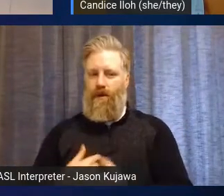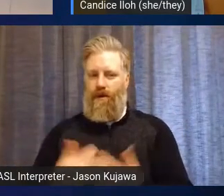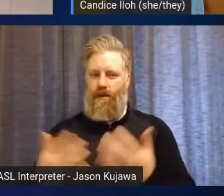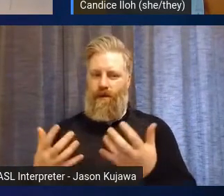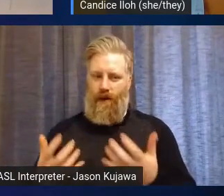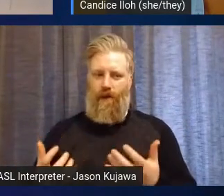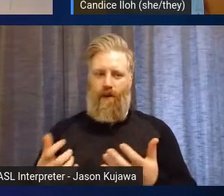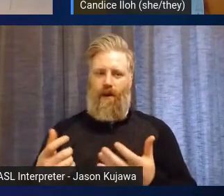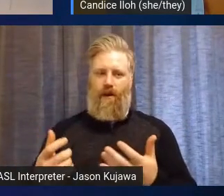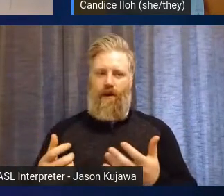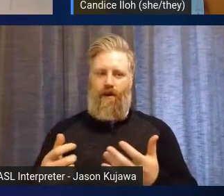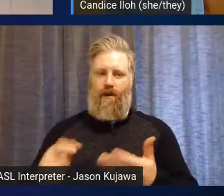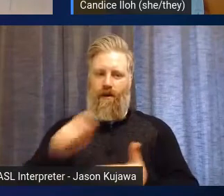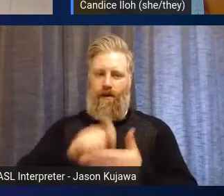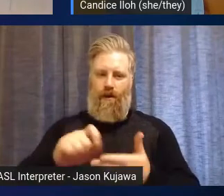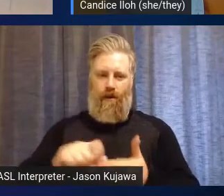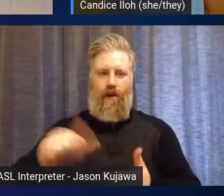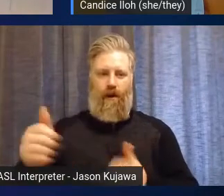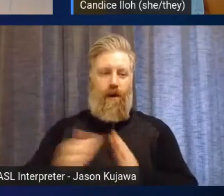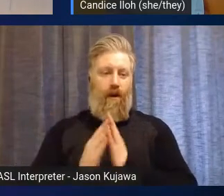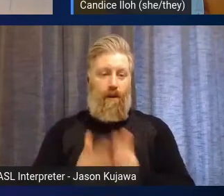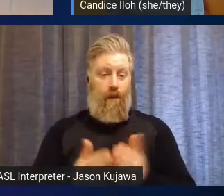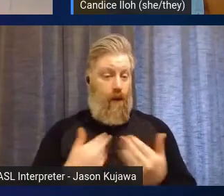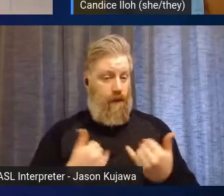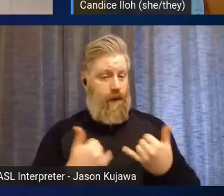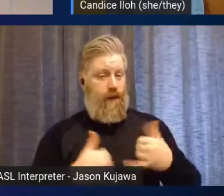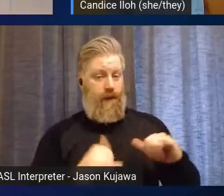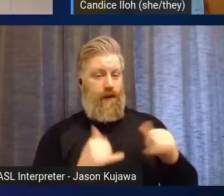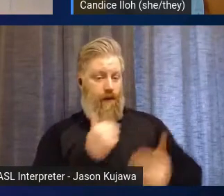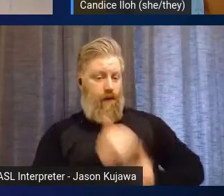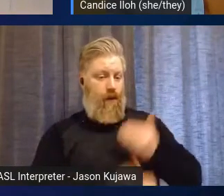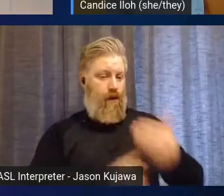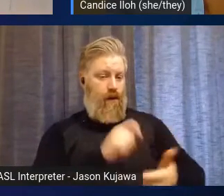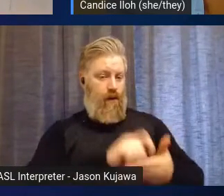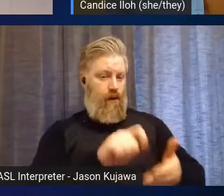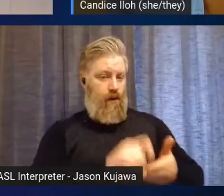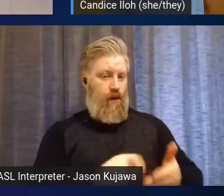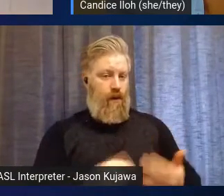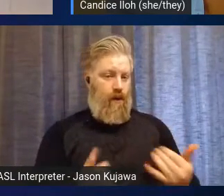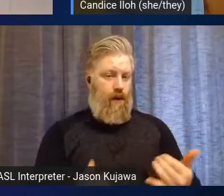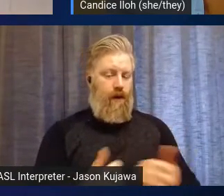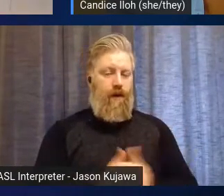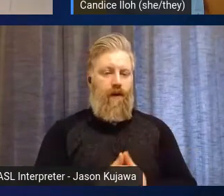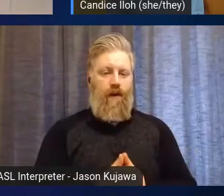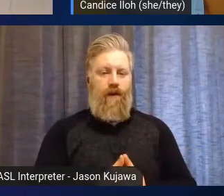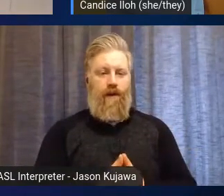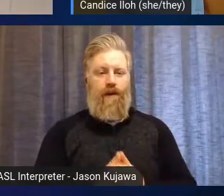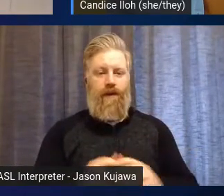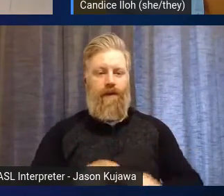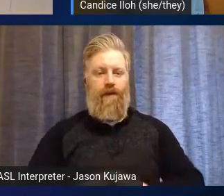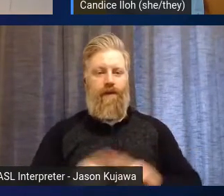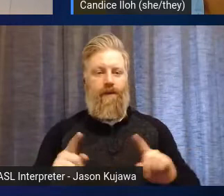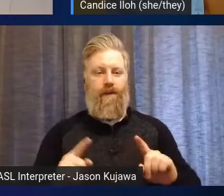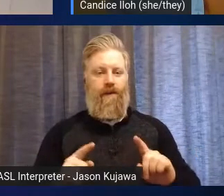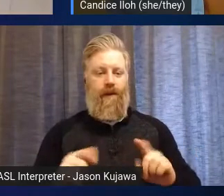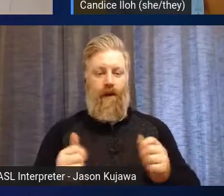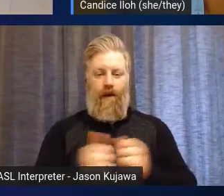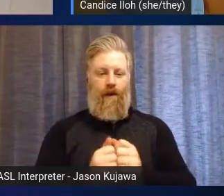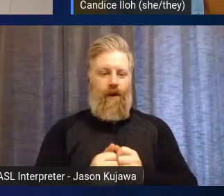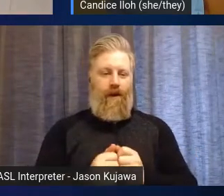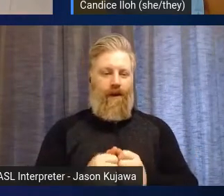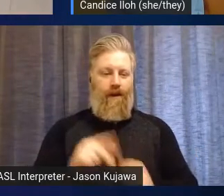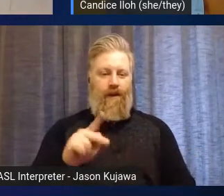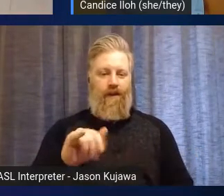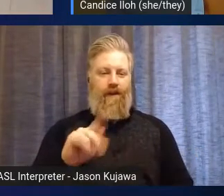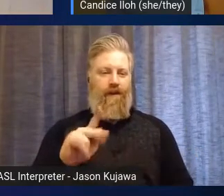write adult book, which is still I'm in the process of doing so, but with the help of Vicky, convinced me to